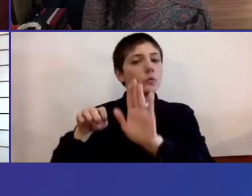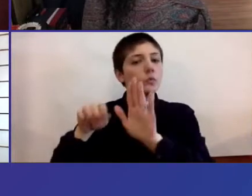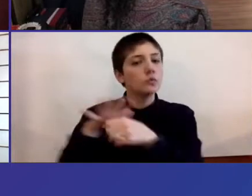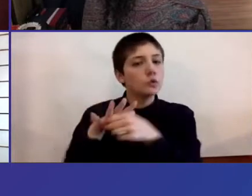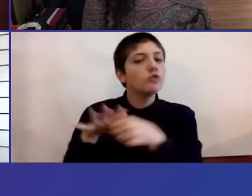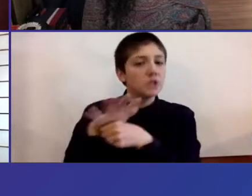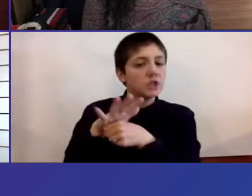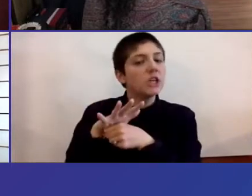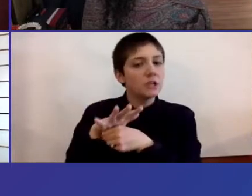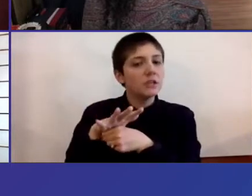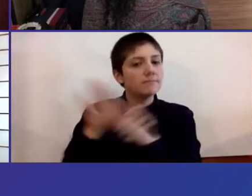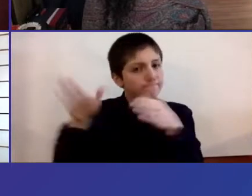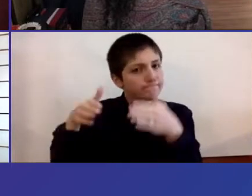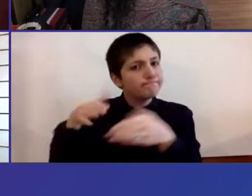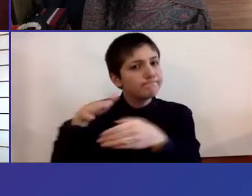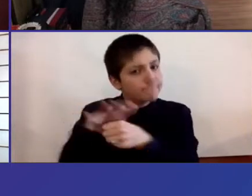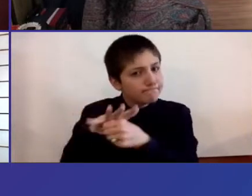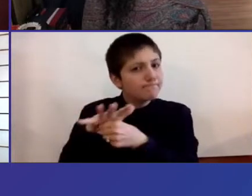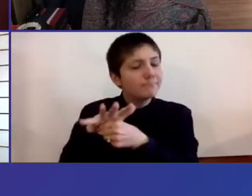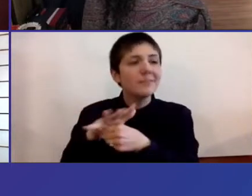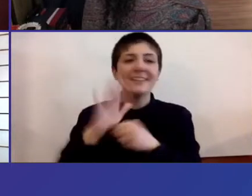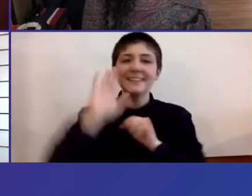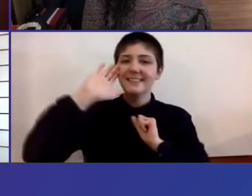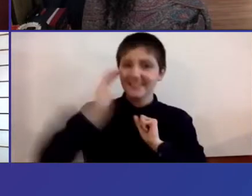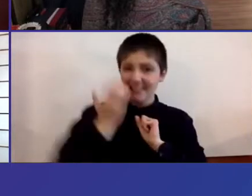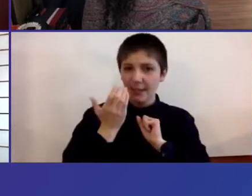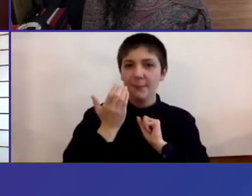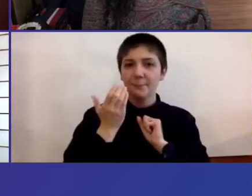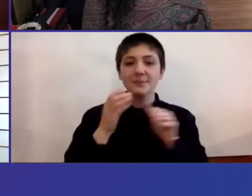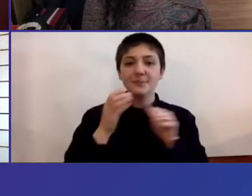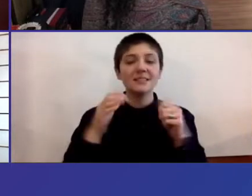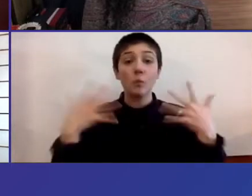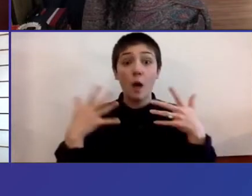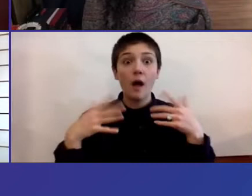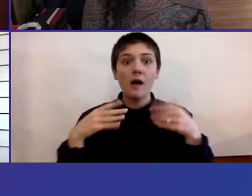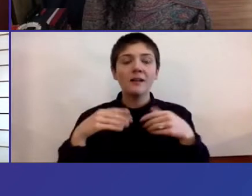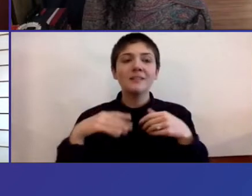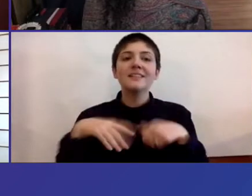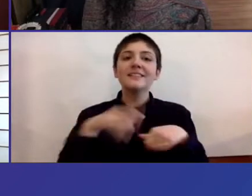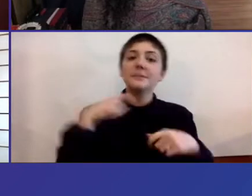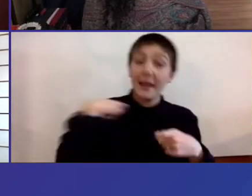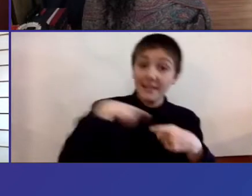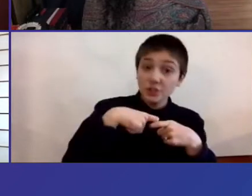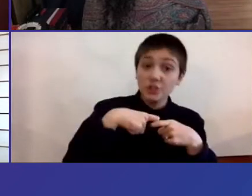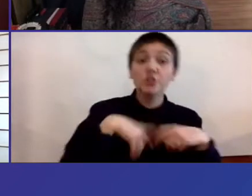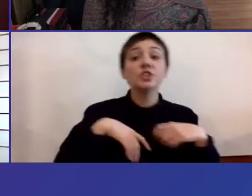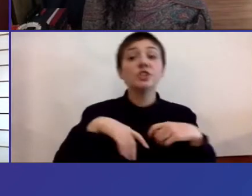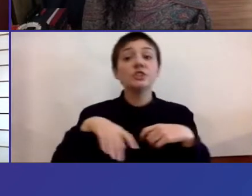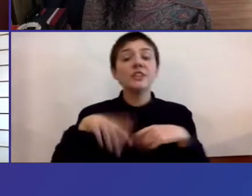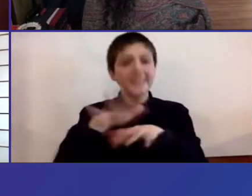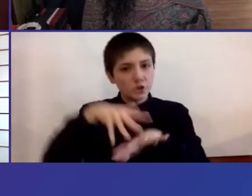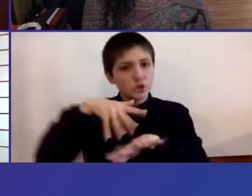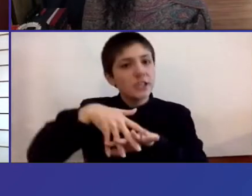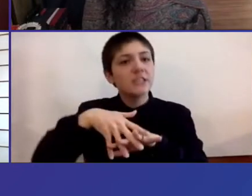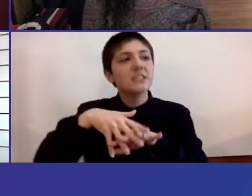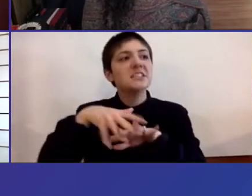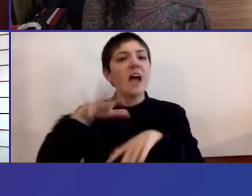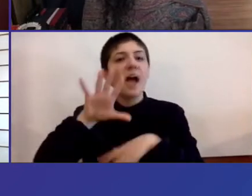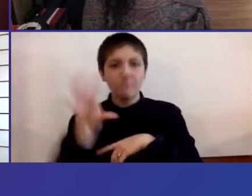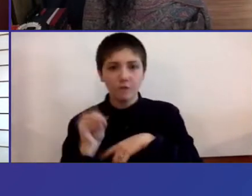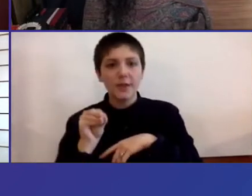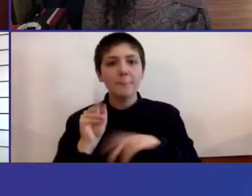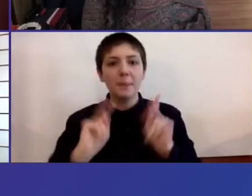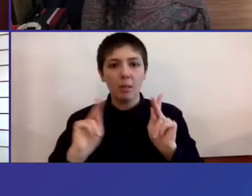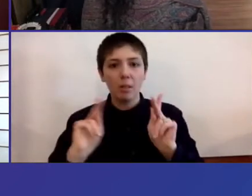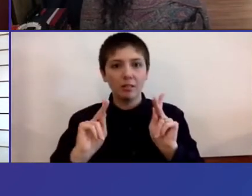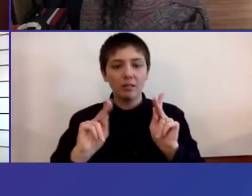kind of a synthesis of Spanish, indigenous, and also African people